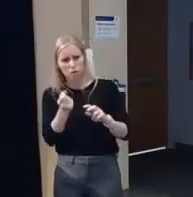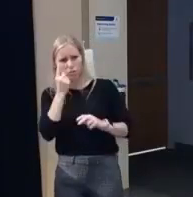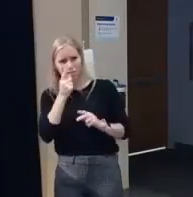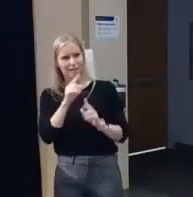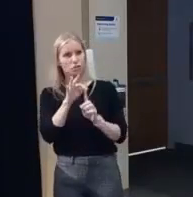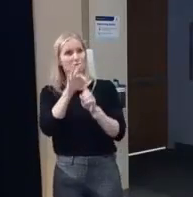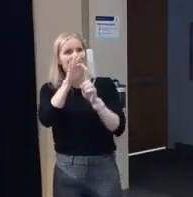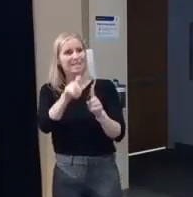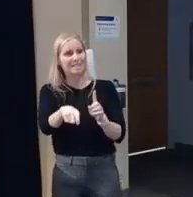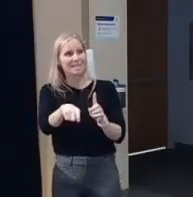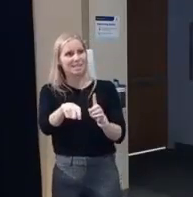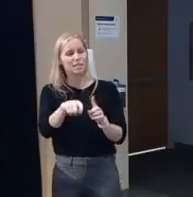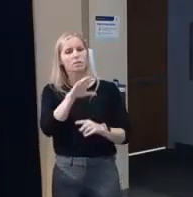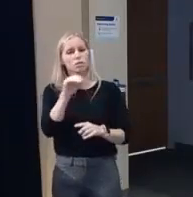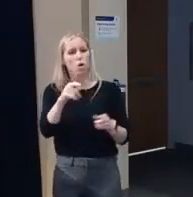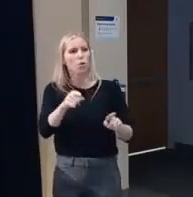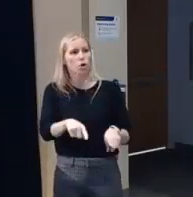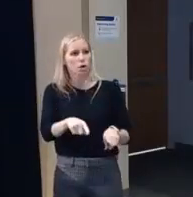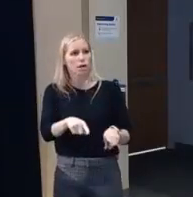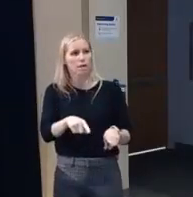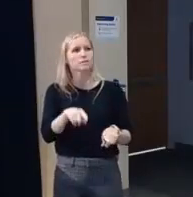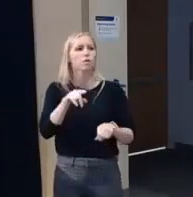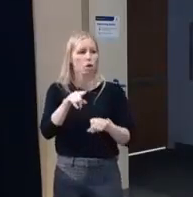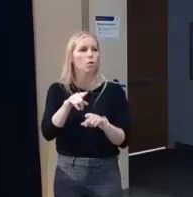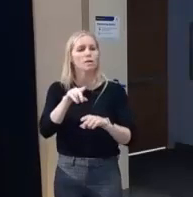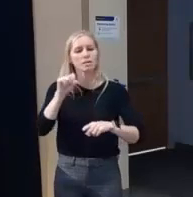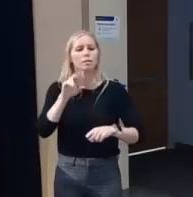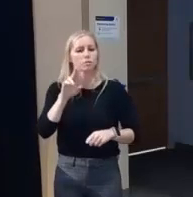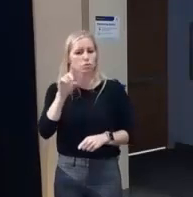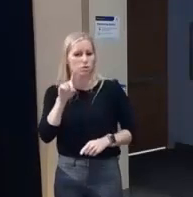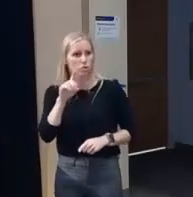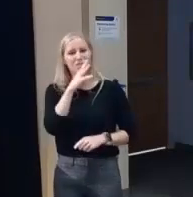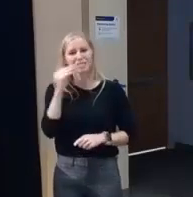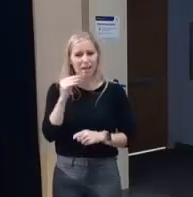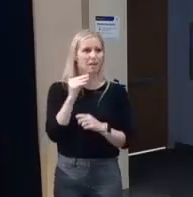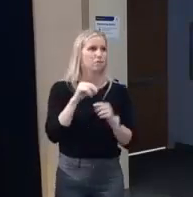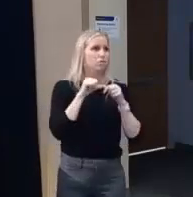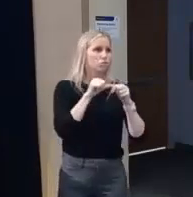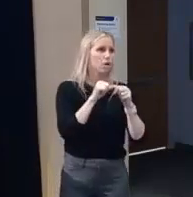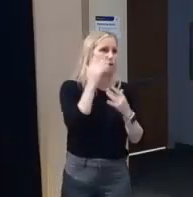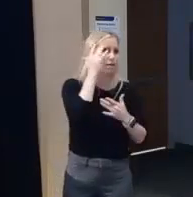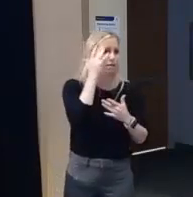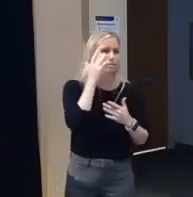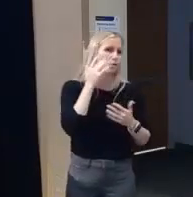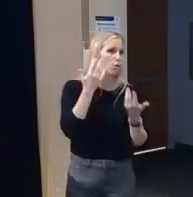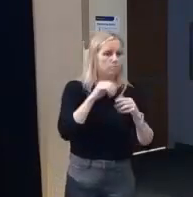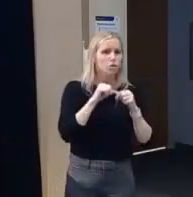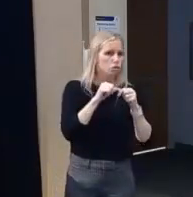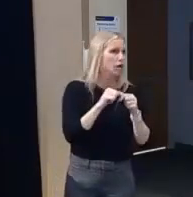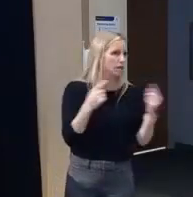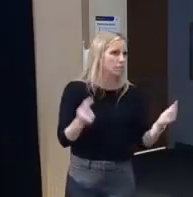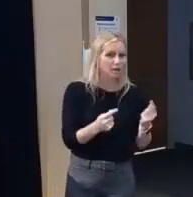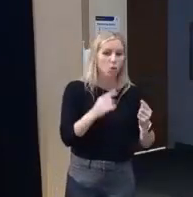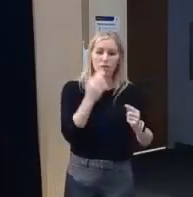with co-occurring substance use disorders and chronic pain. We recognize that there is a high comorbidity within that